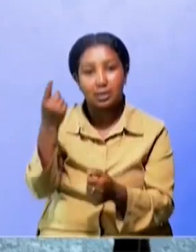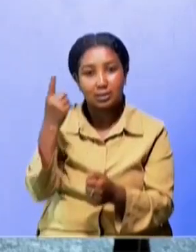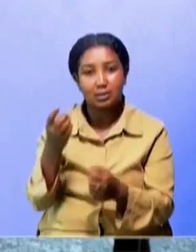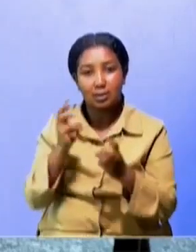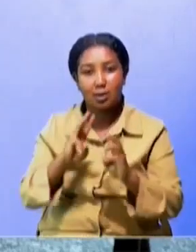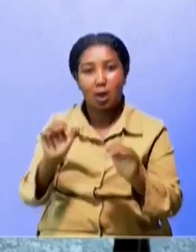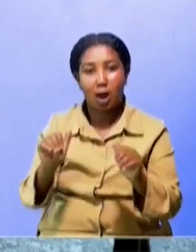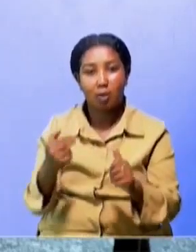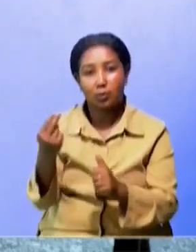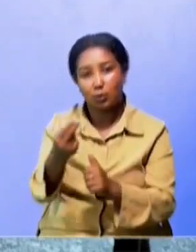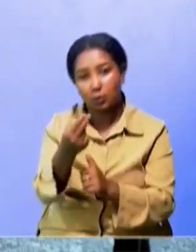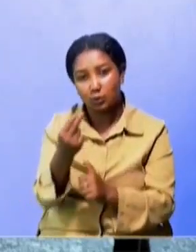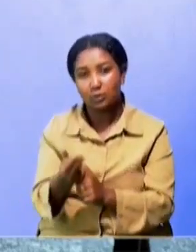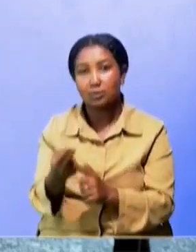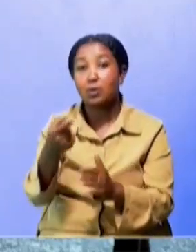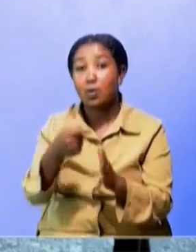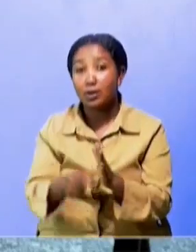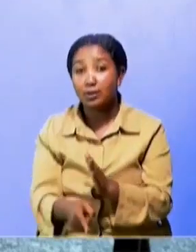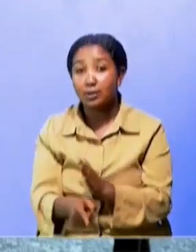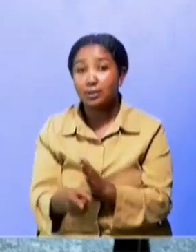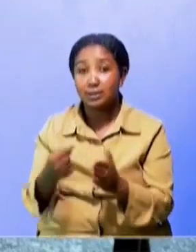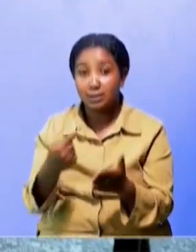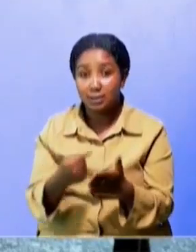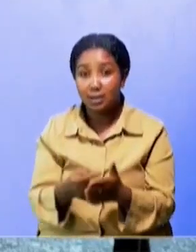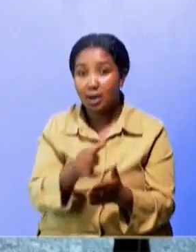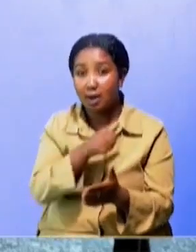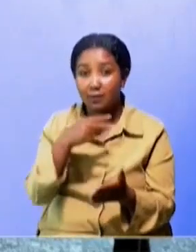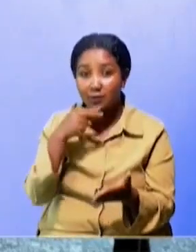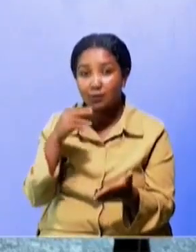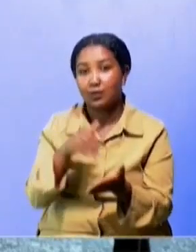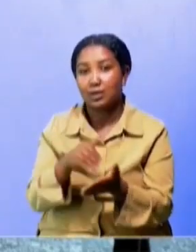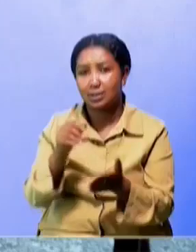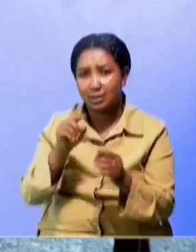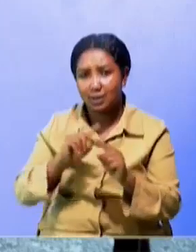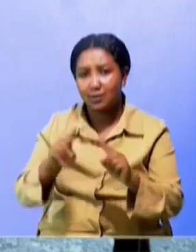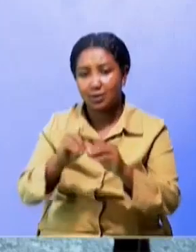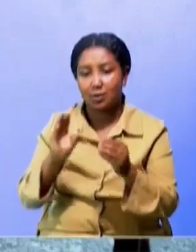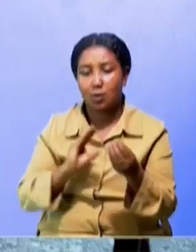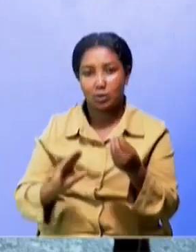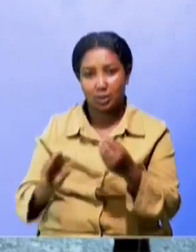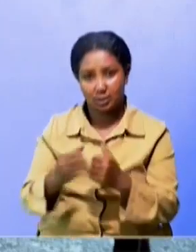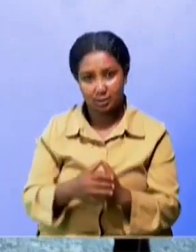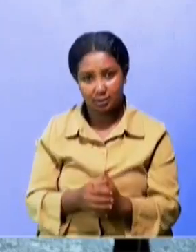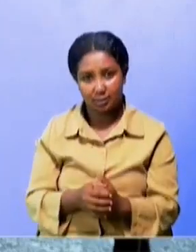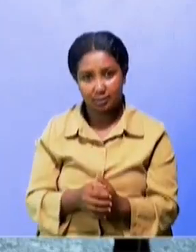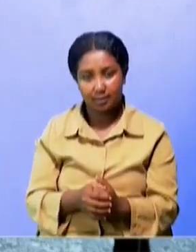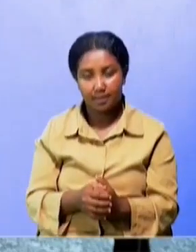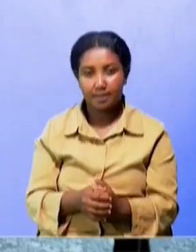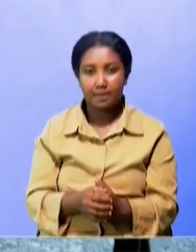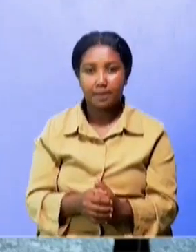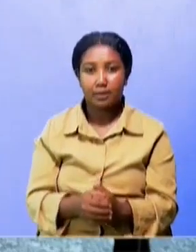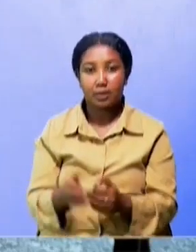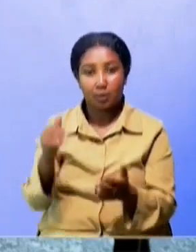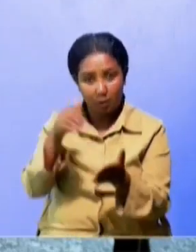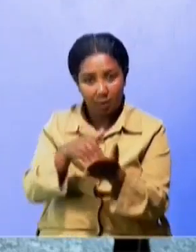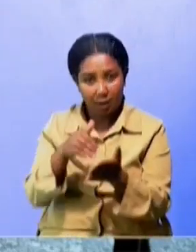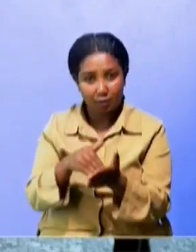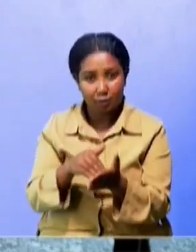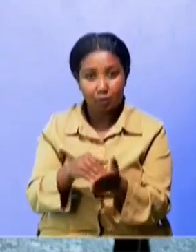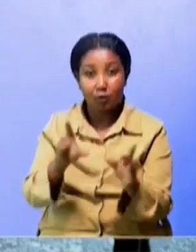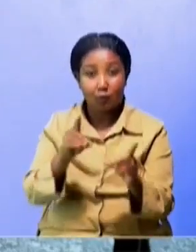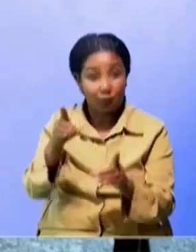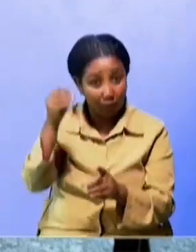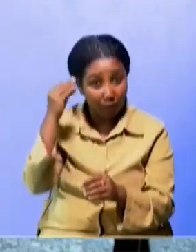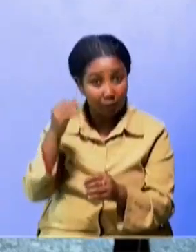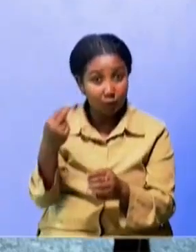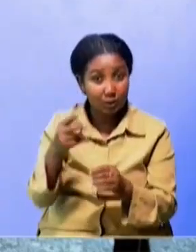way how we use what these adverbs of frequency in different contexts. To remind you again, don't forget